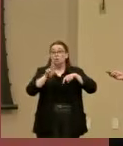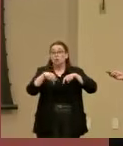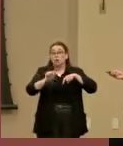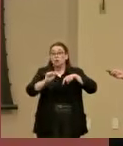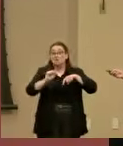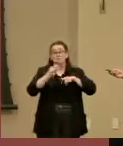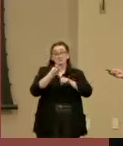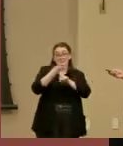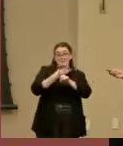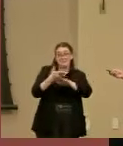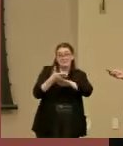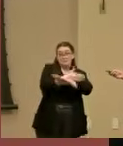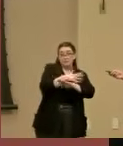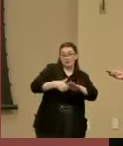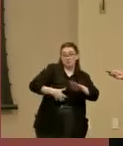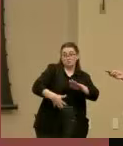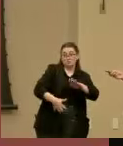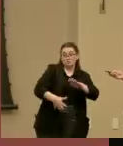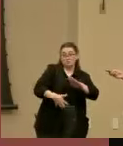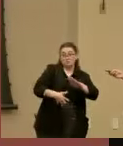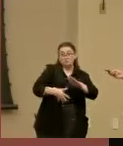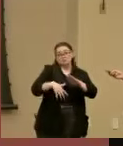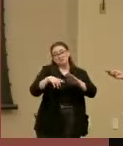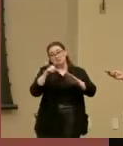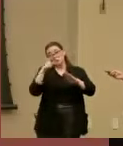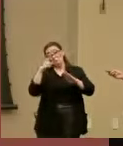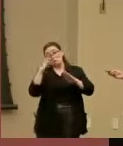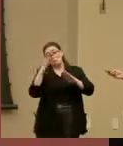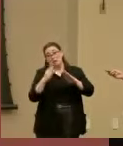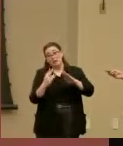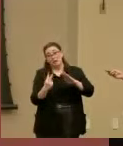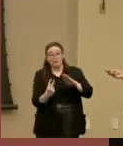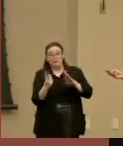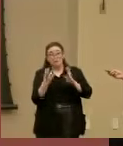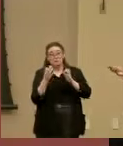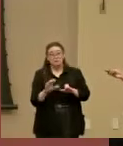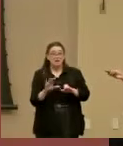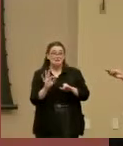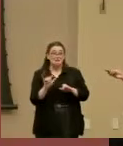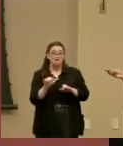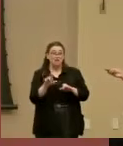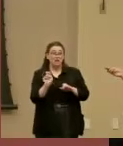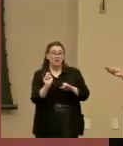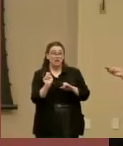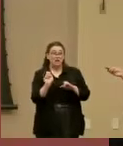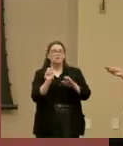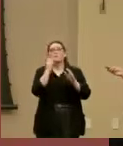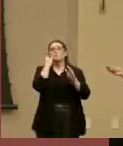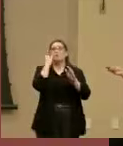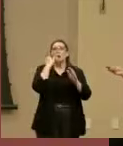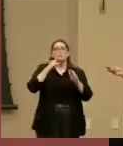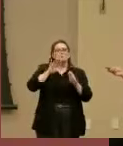months prior, there's less than a 1 in 2 chance that you will flare, okay? So let's say you've been really quiet for 6 to 12 months, if not